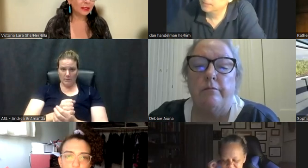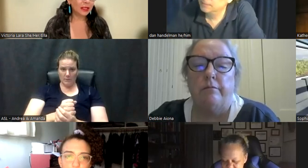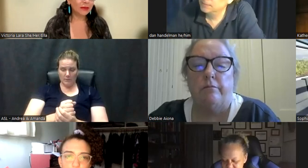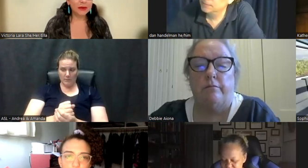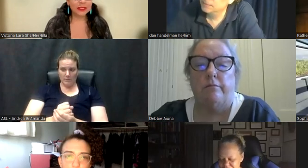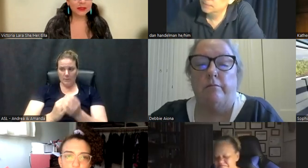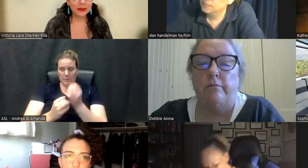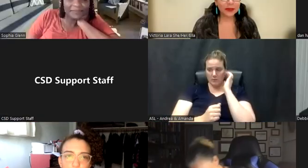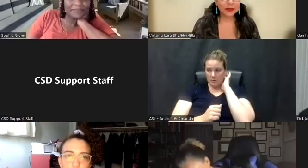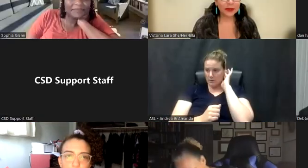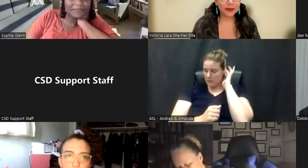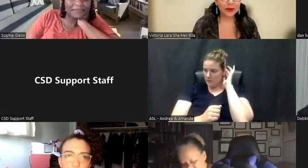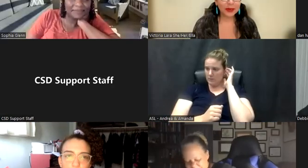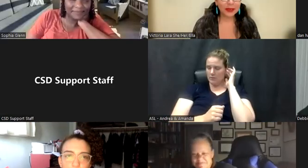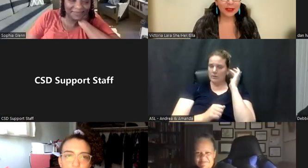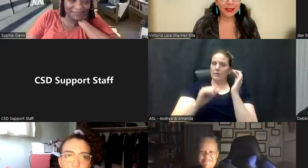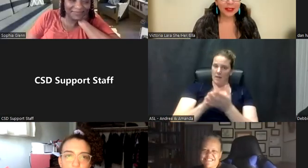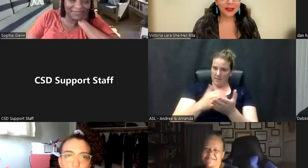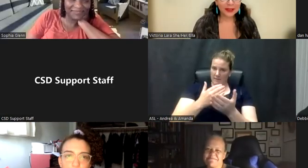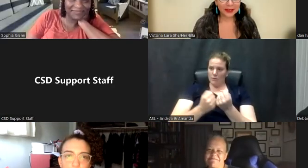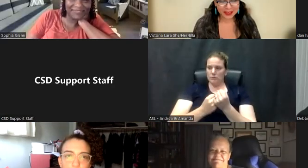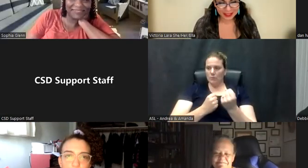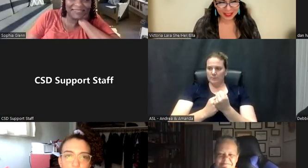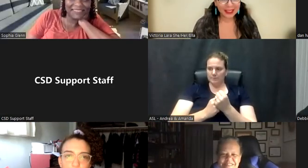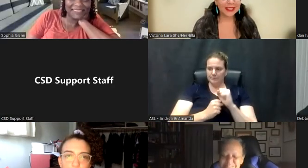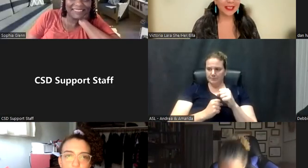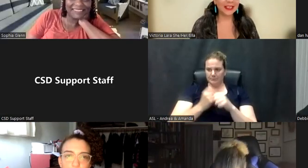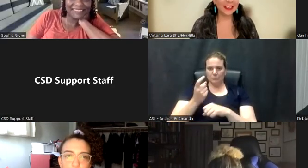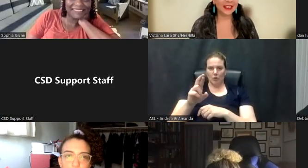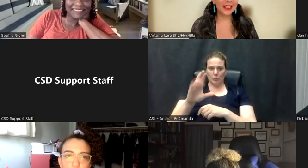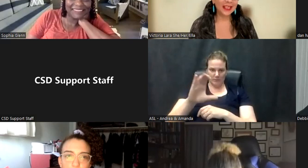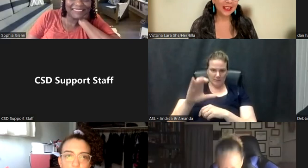Yes, thank you very much for your support, Dr. Christine.